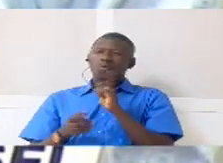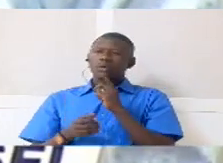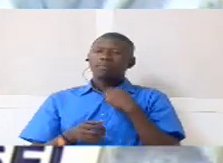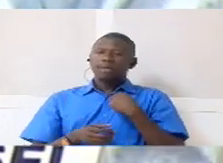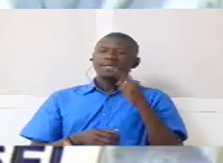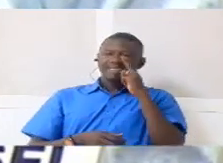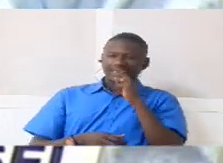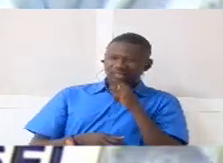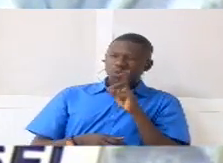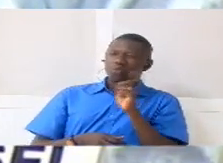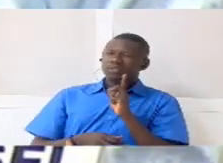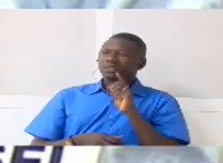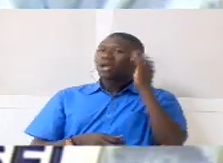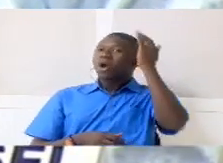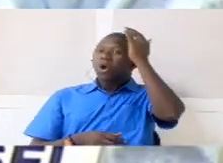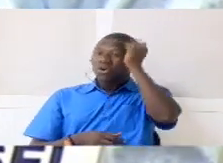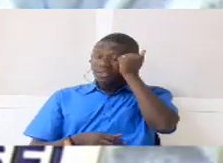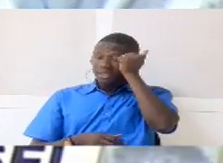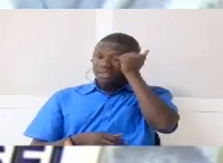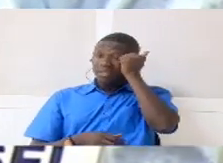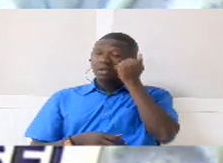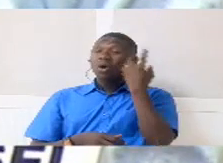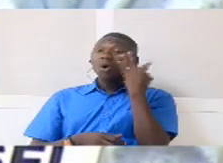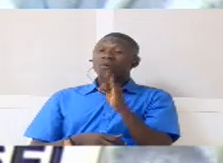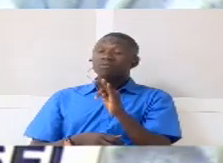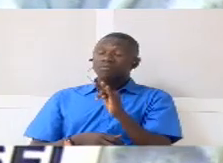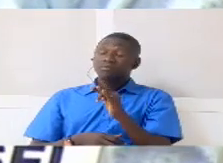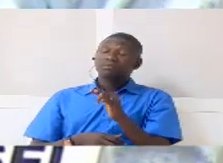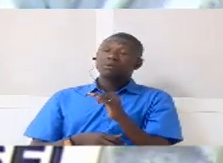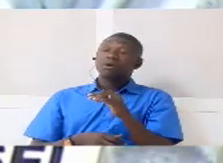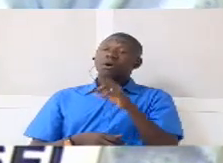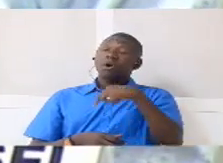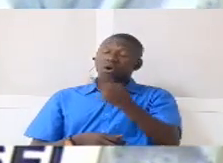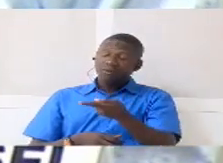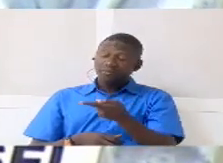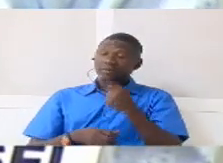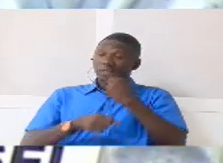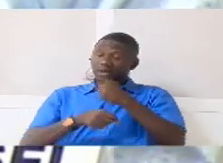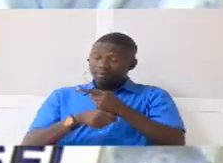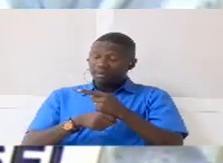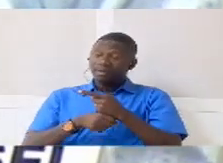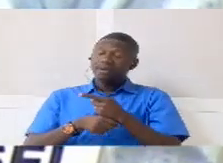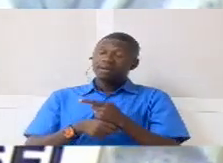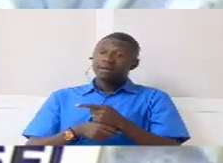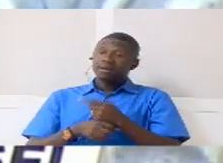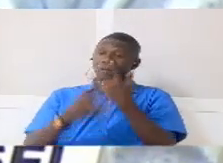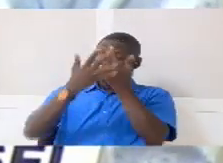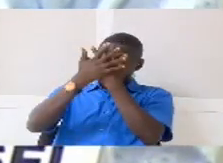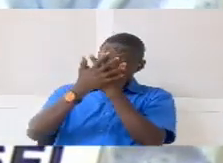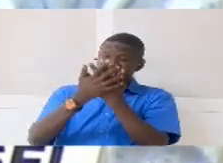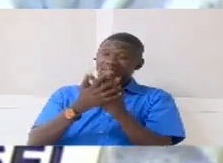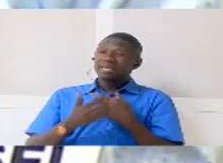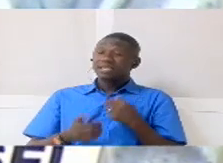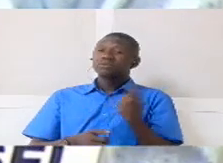the understanding of the Gambia Prison Service as to the real purpose, the